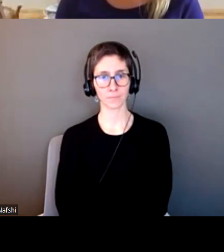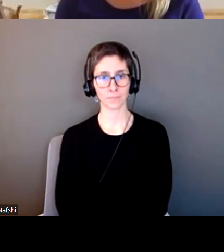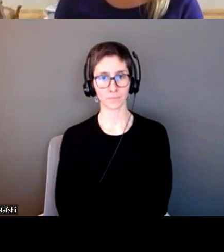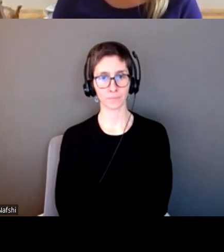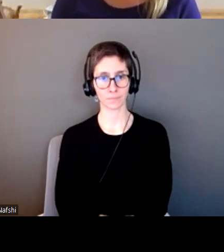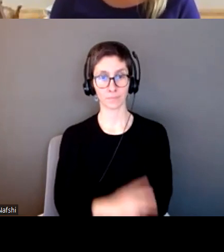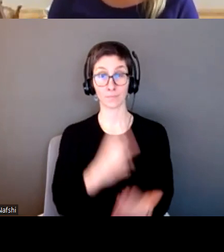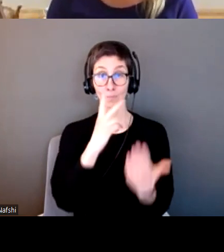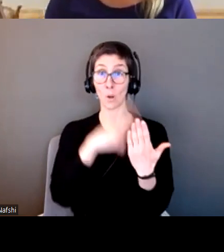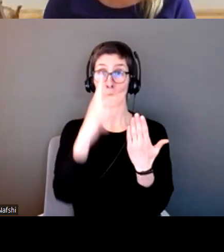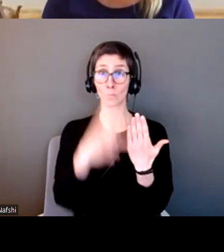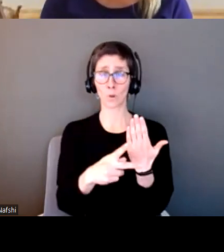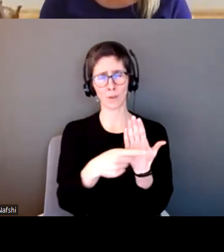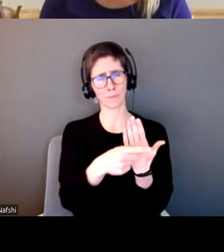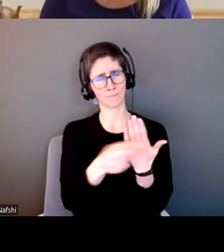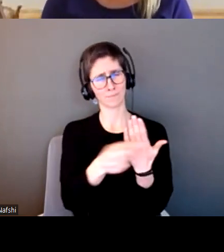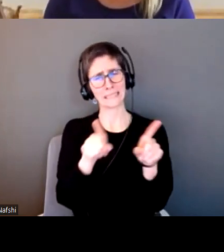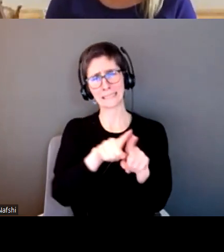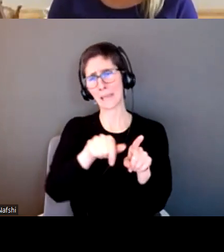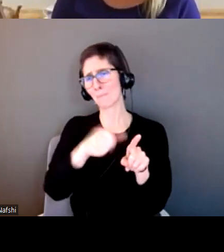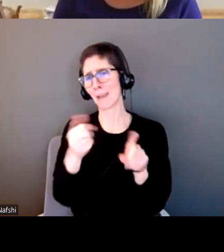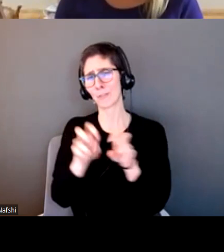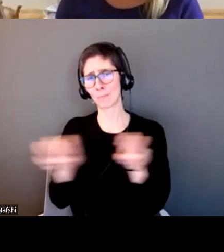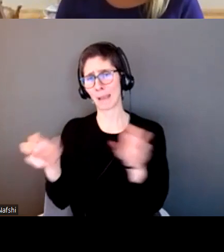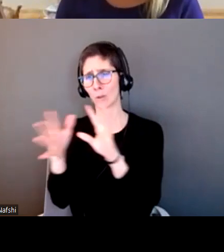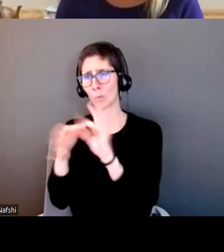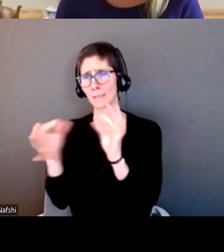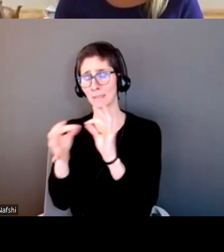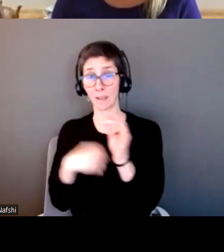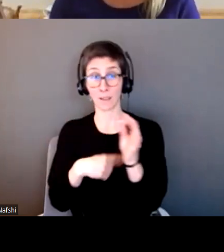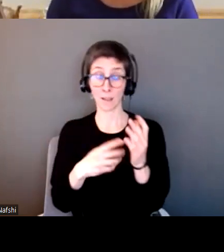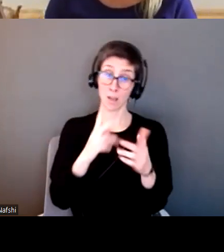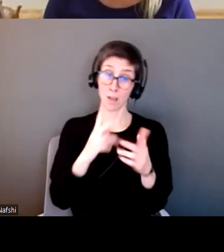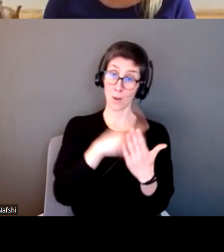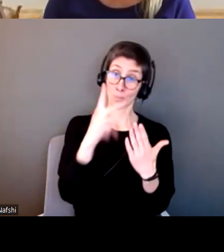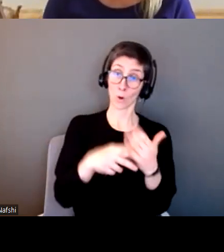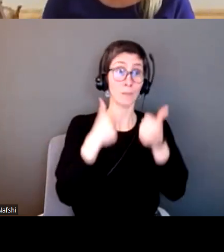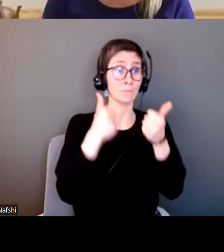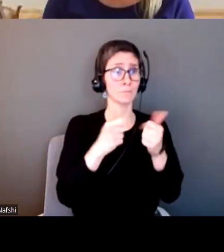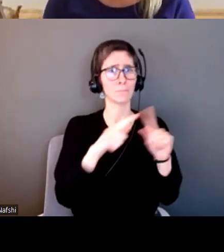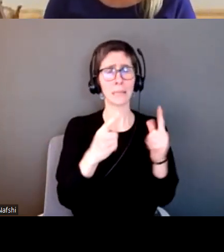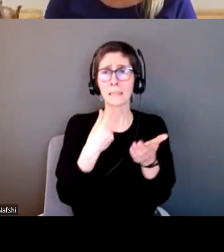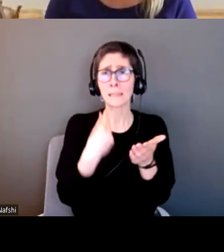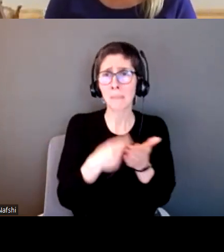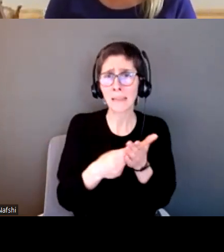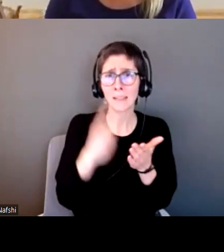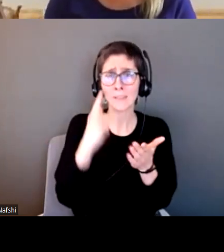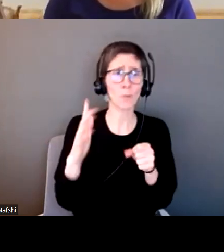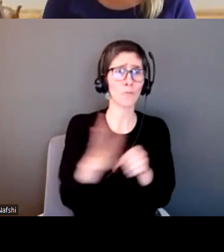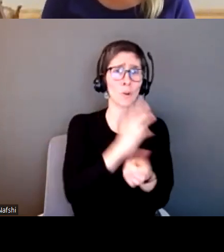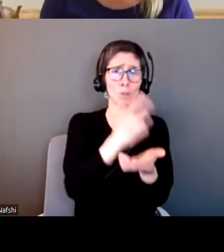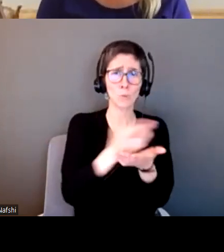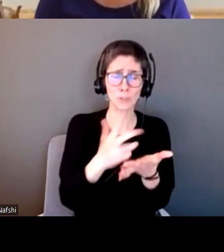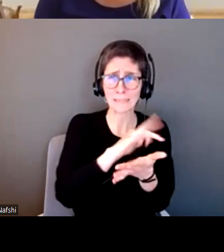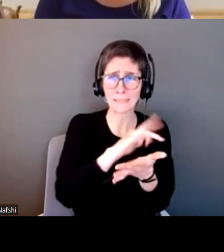many people on this panel will probably say, is a lack of resources and funds to be able to continue to support and actually meet the needs of the community. We are